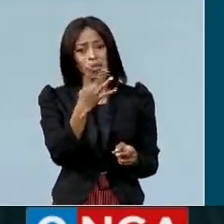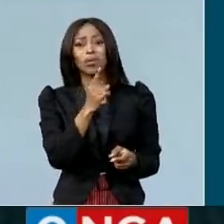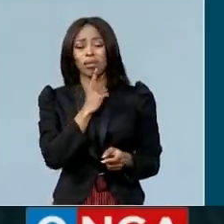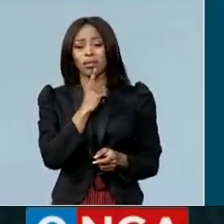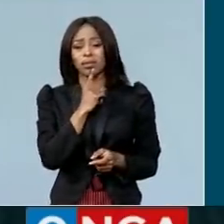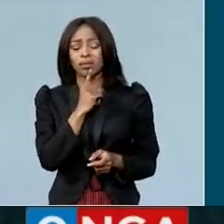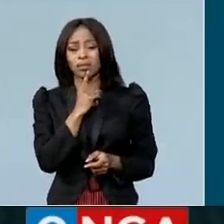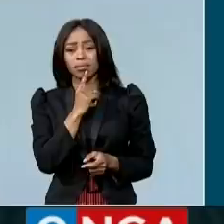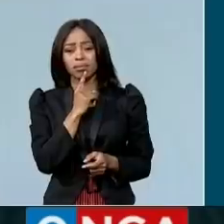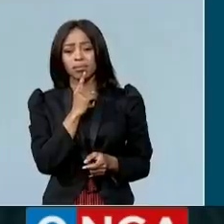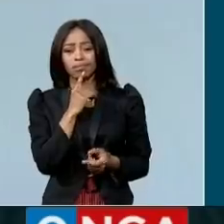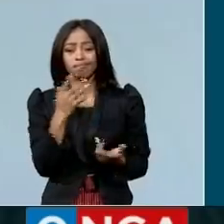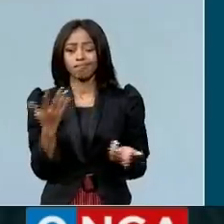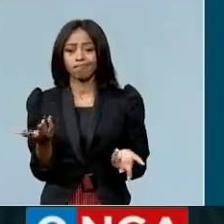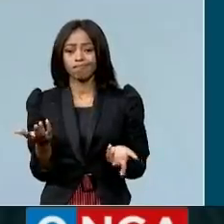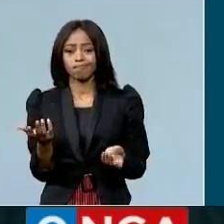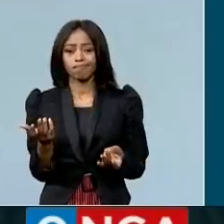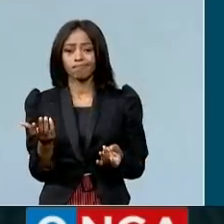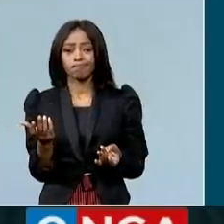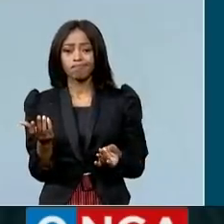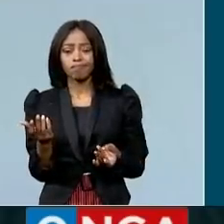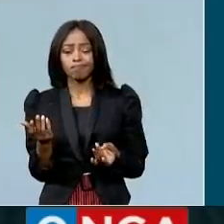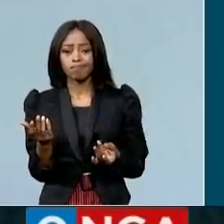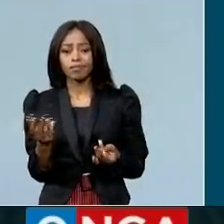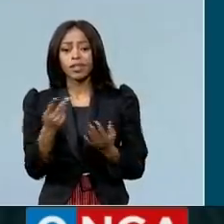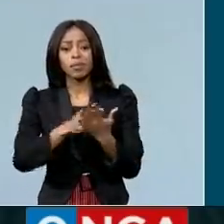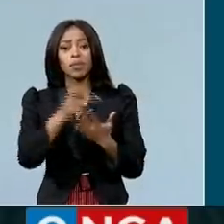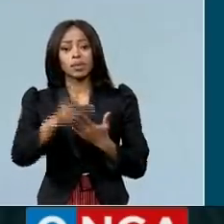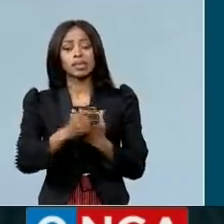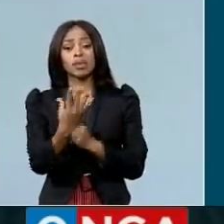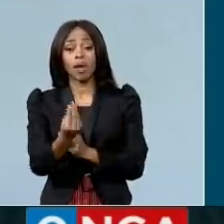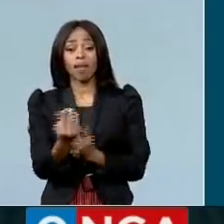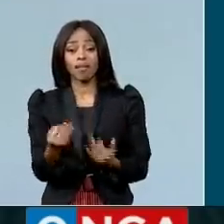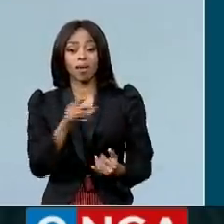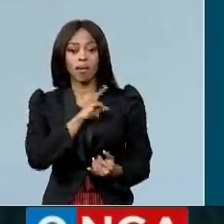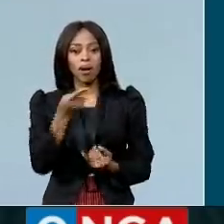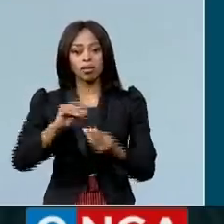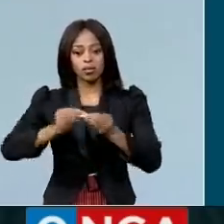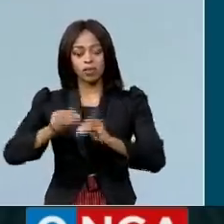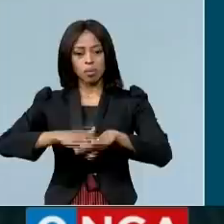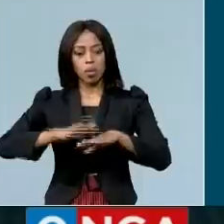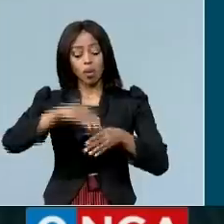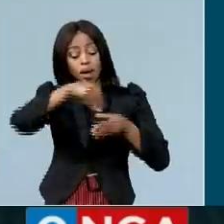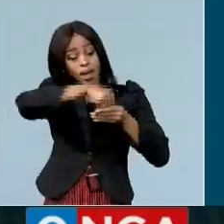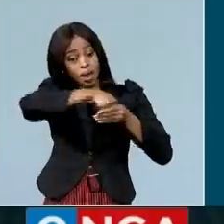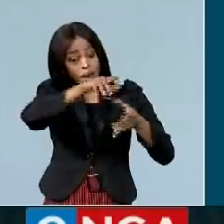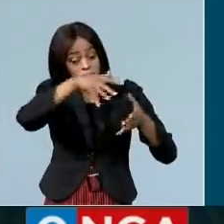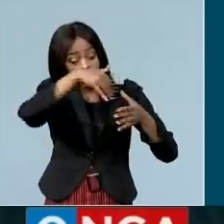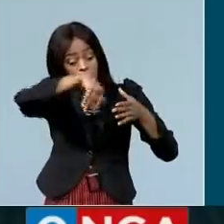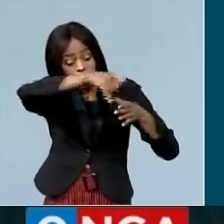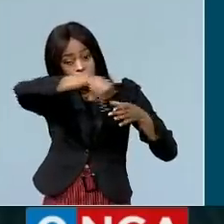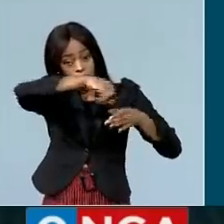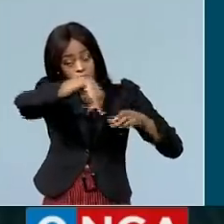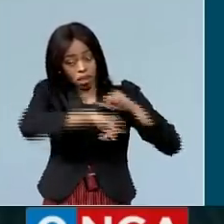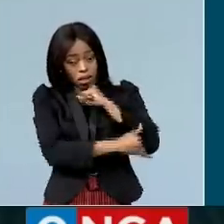4,000. There are projects underway to make in-country additional ventilators, at least for